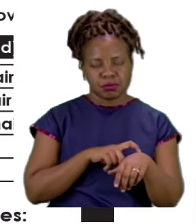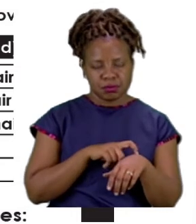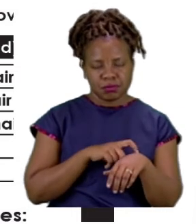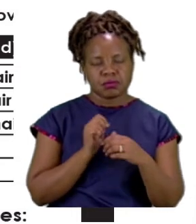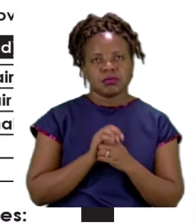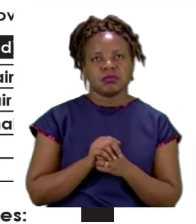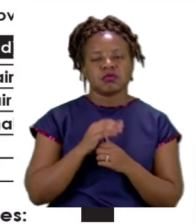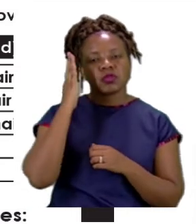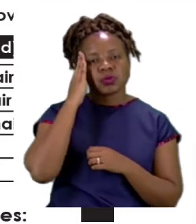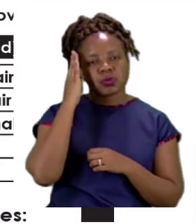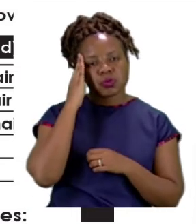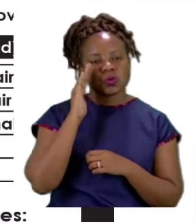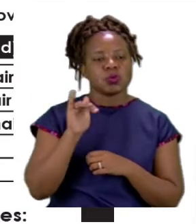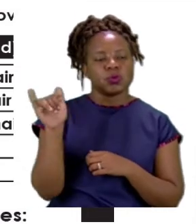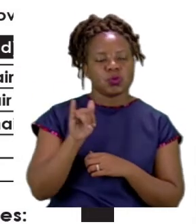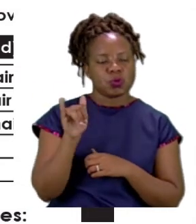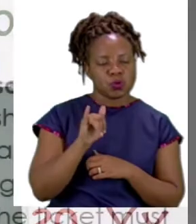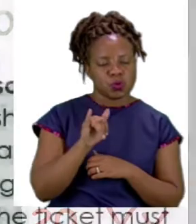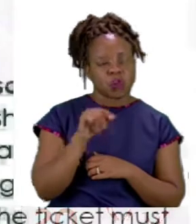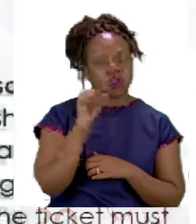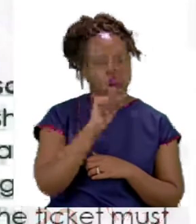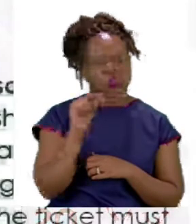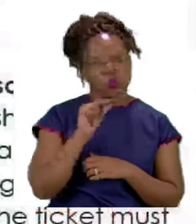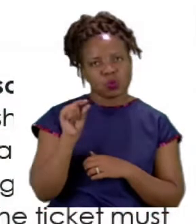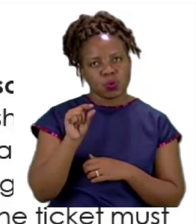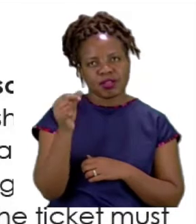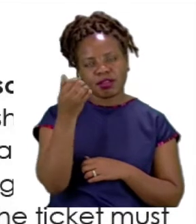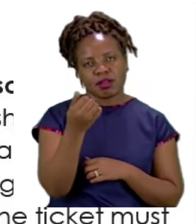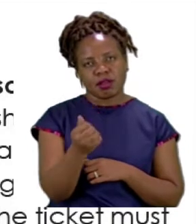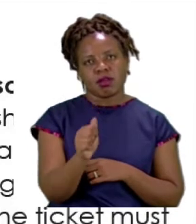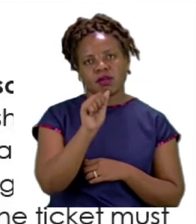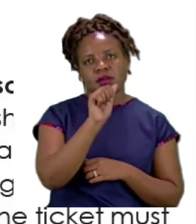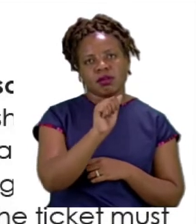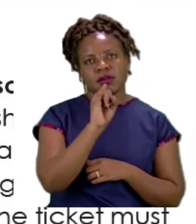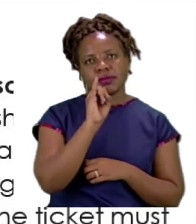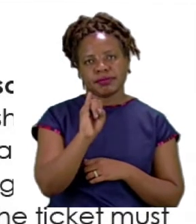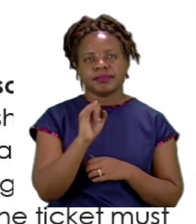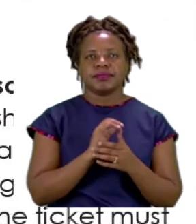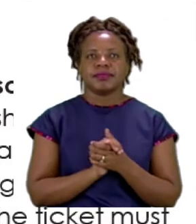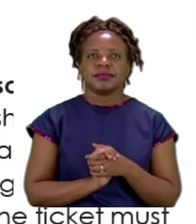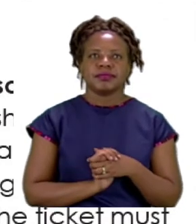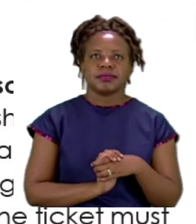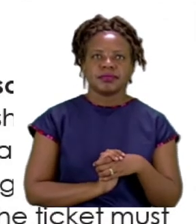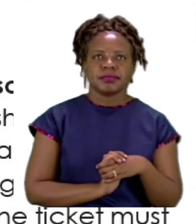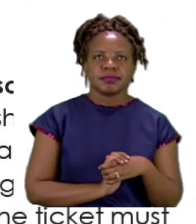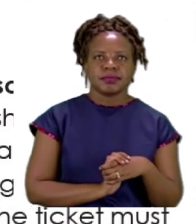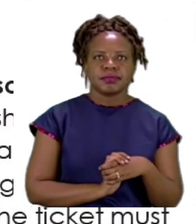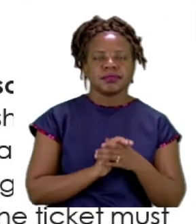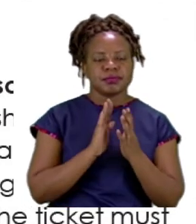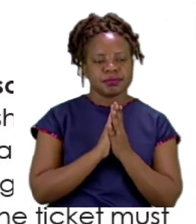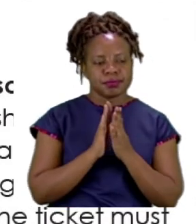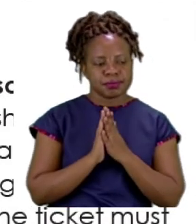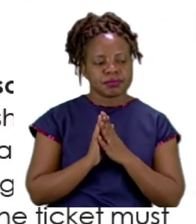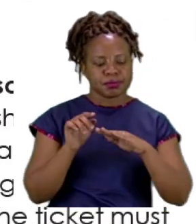answers. I'm going to take it a little bit slow this time so that you can underline. Remember to underline with a